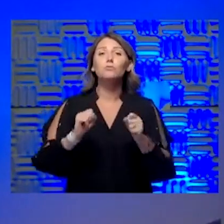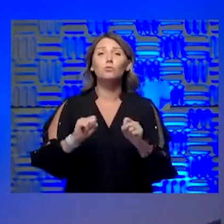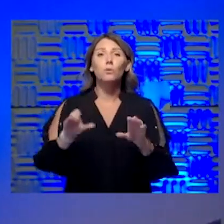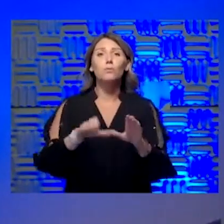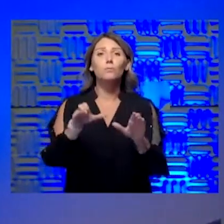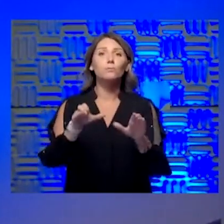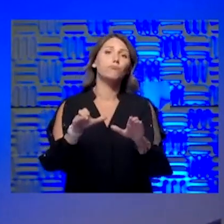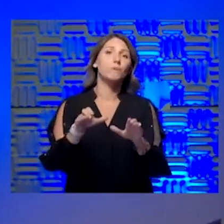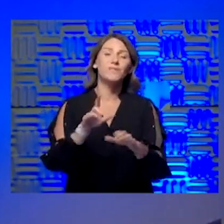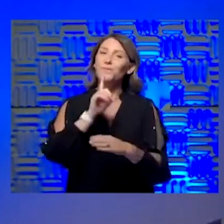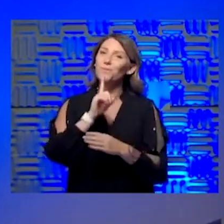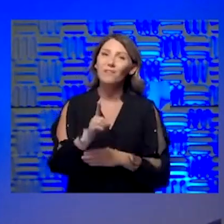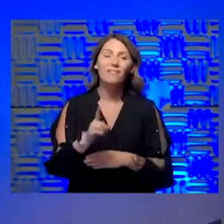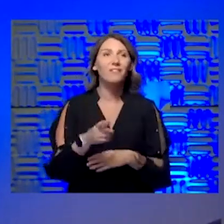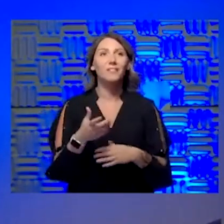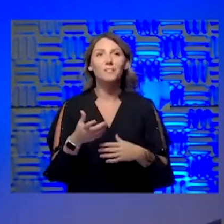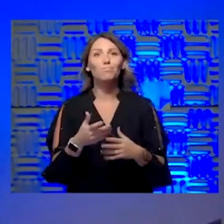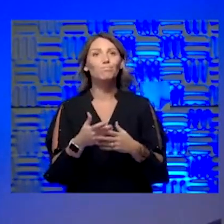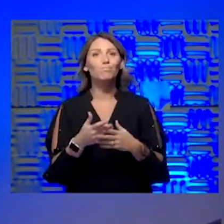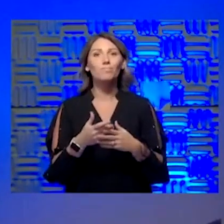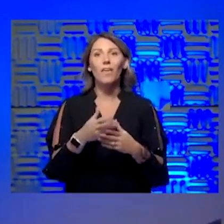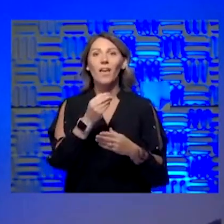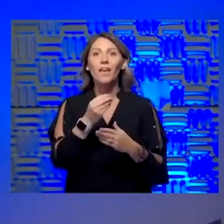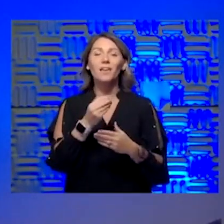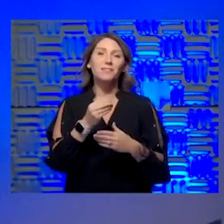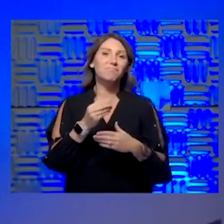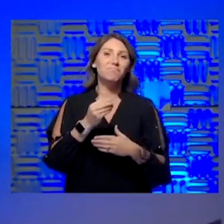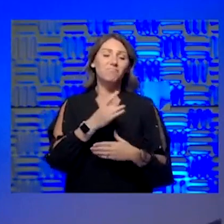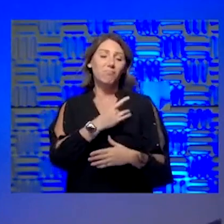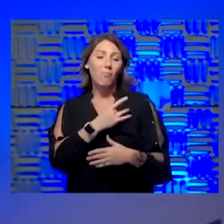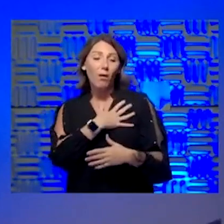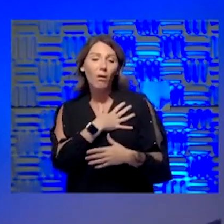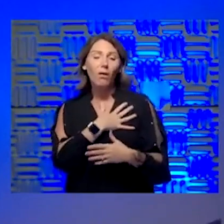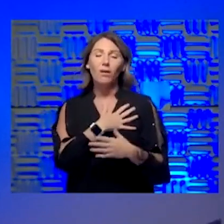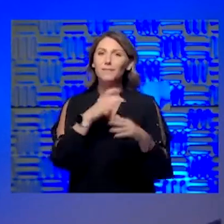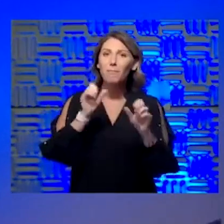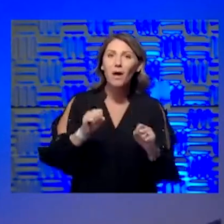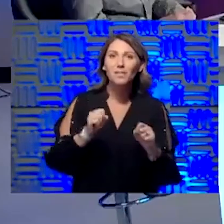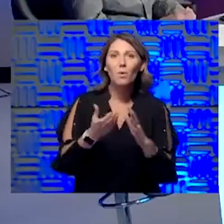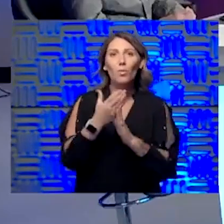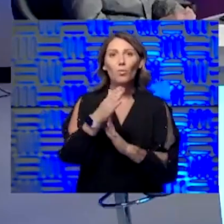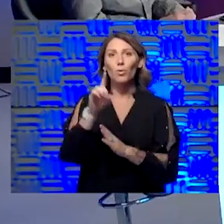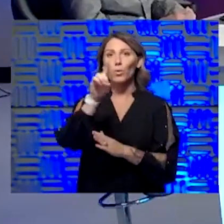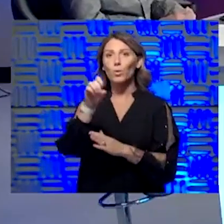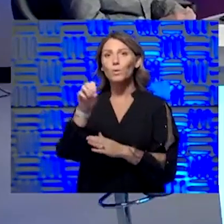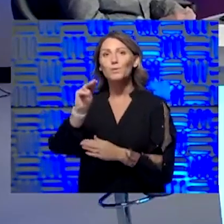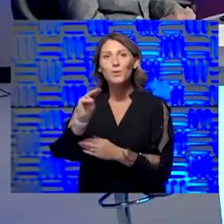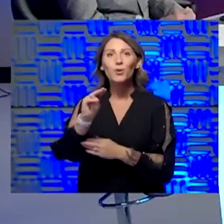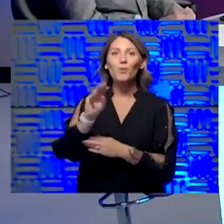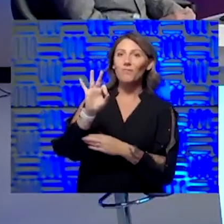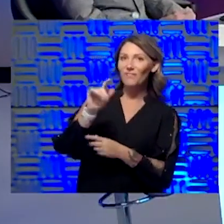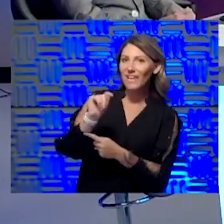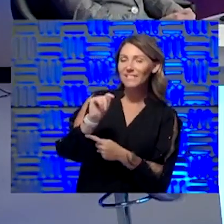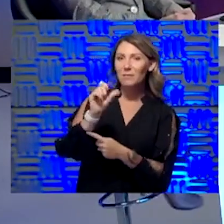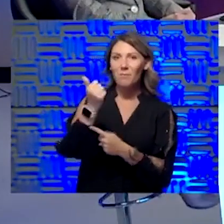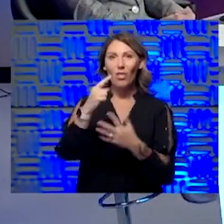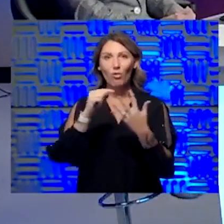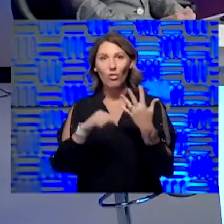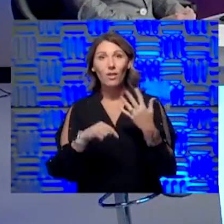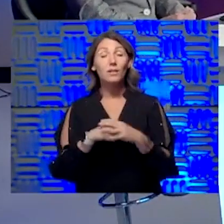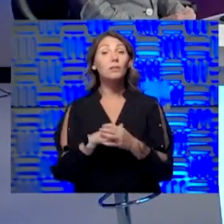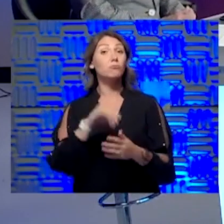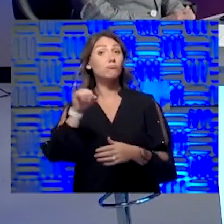on these screens now for 6 weeks, but when we come back to the workplace, we'll be seeing one another for the first time physically in a long time. And I